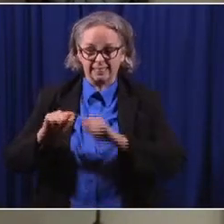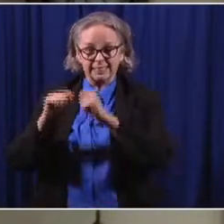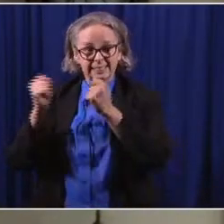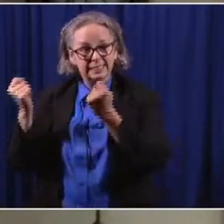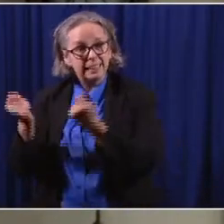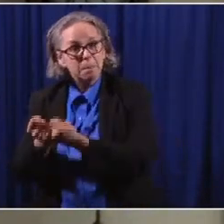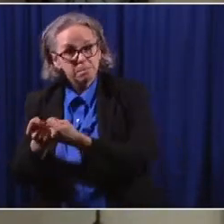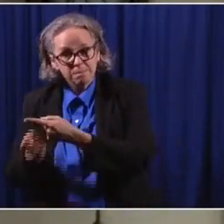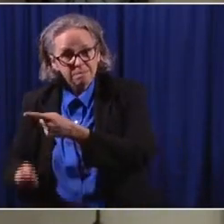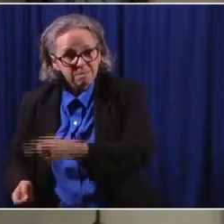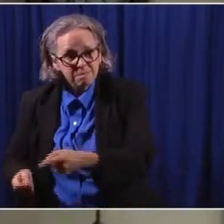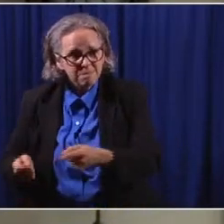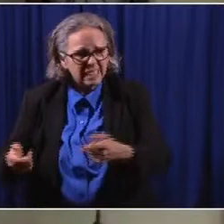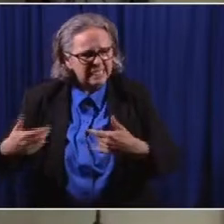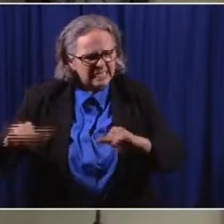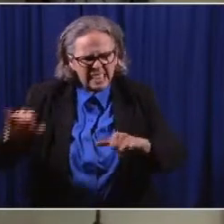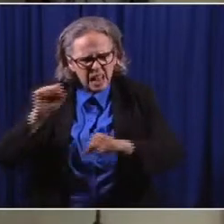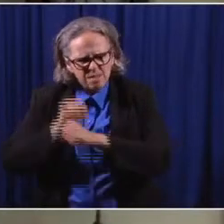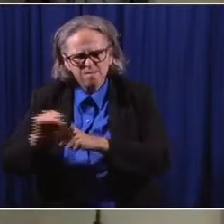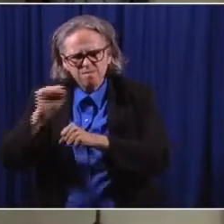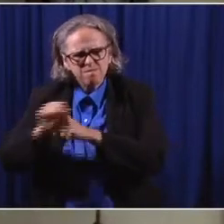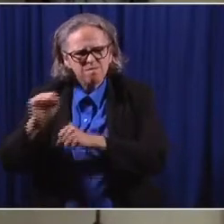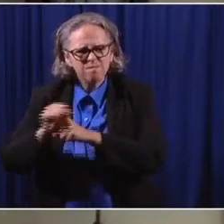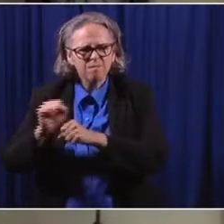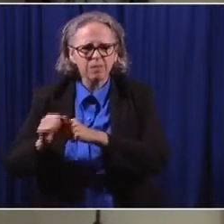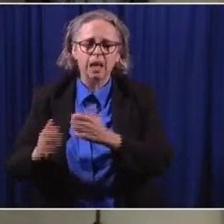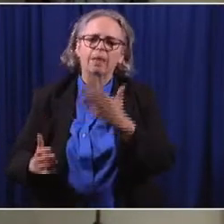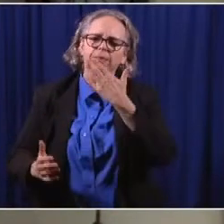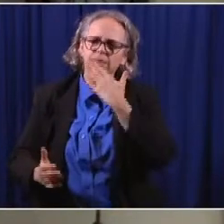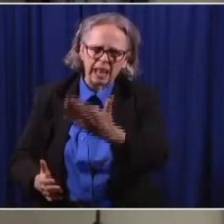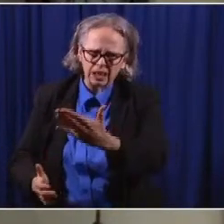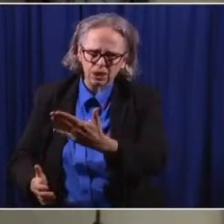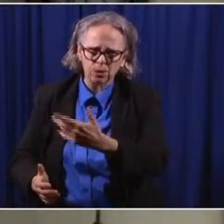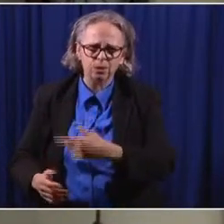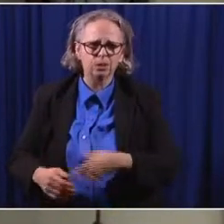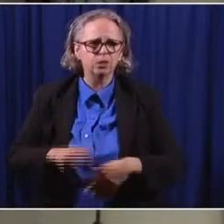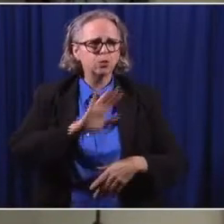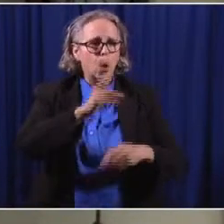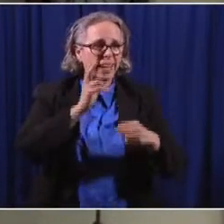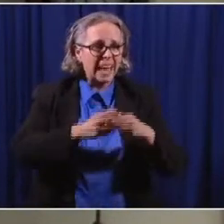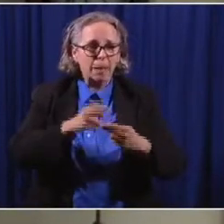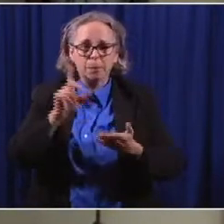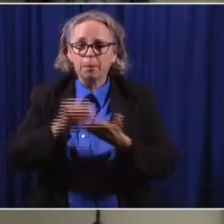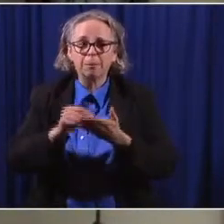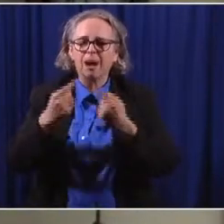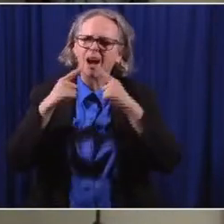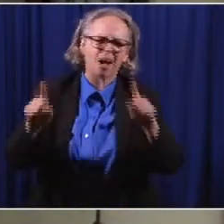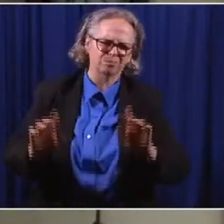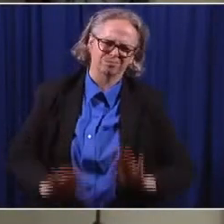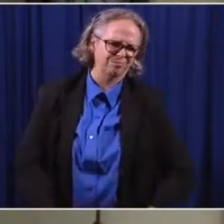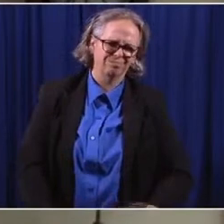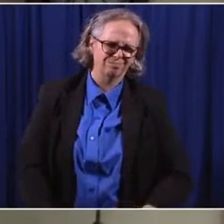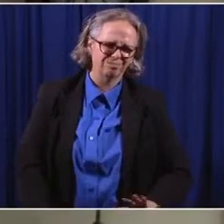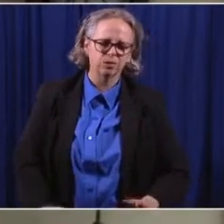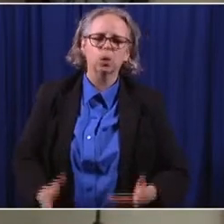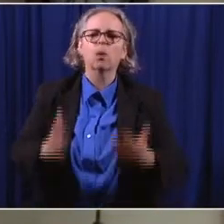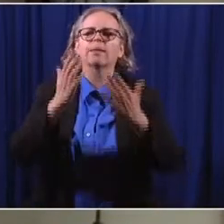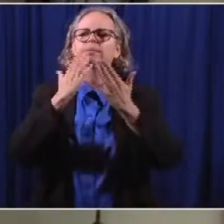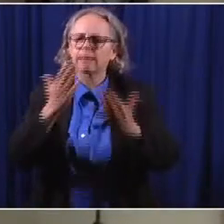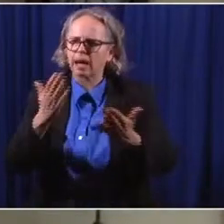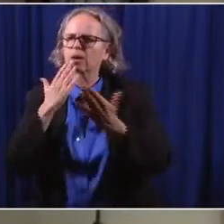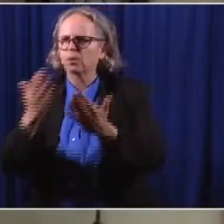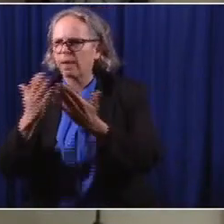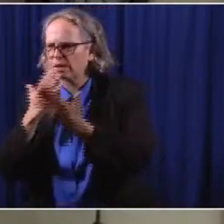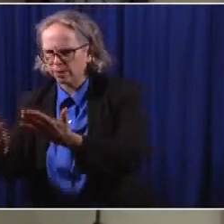still doing this. Thank you. You don't get your name in the paper, but thank you for doing this. And you know, I'm very, very grateful, and I know